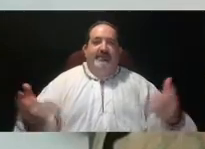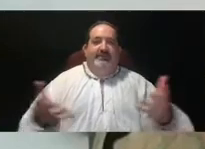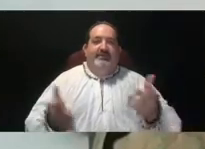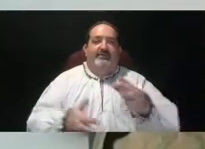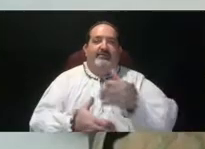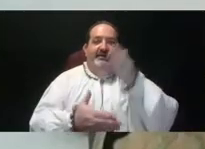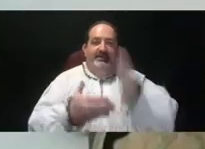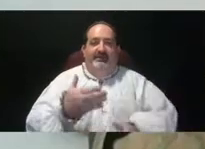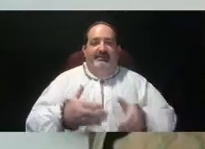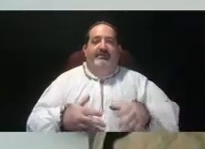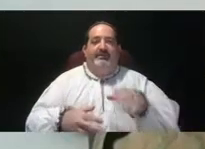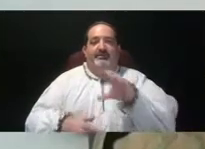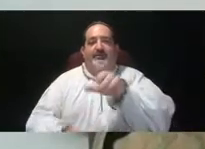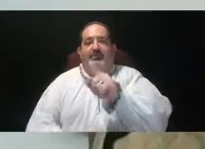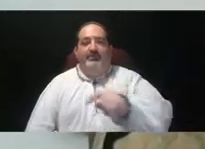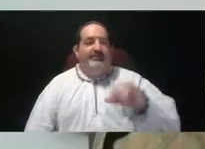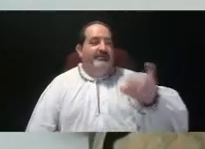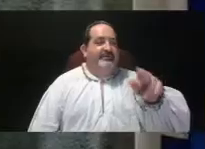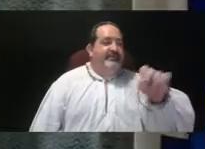closes the court of Jens and Ada.